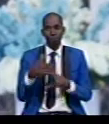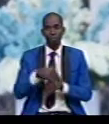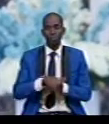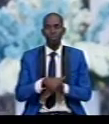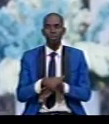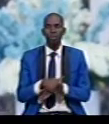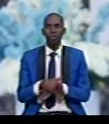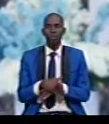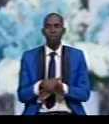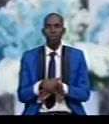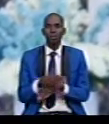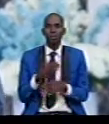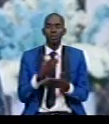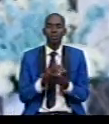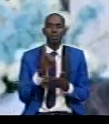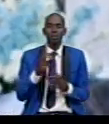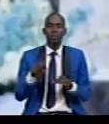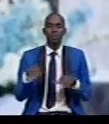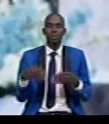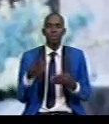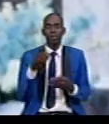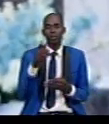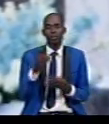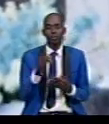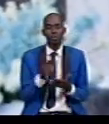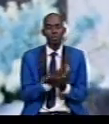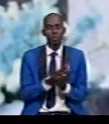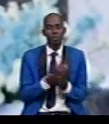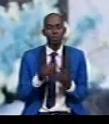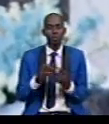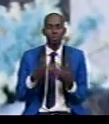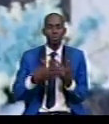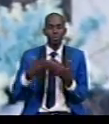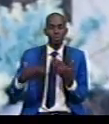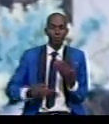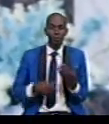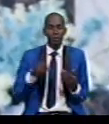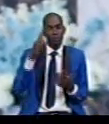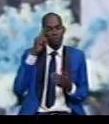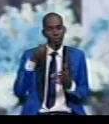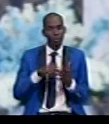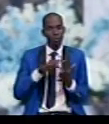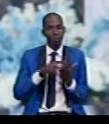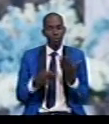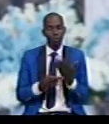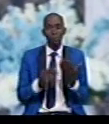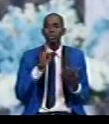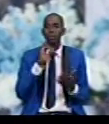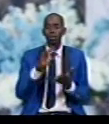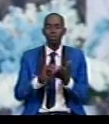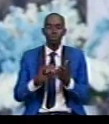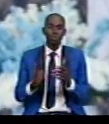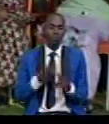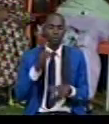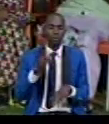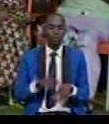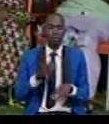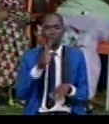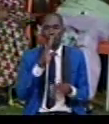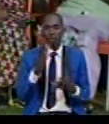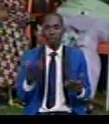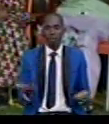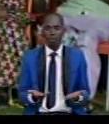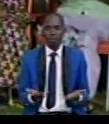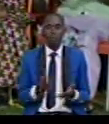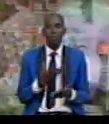Somebody gave me a flyer, invited me to this program. It's my first time I'm coming to this Deeper Life Church. And all